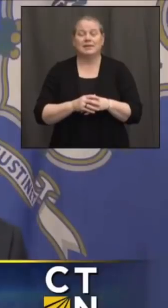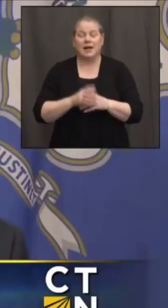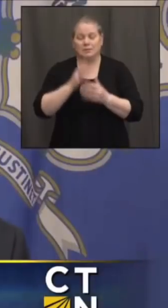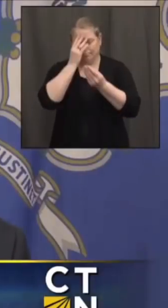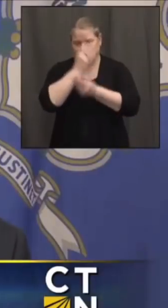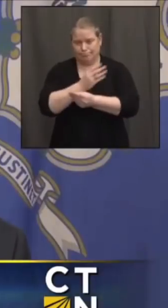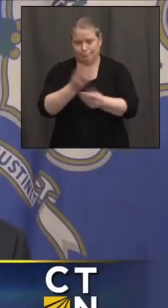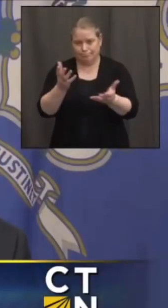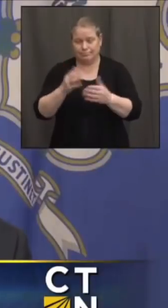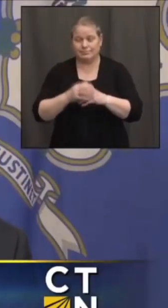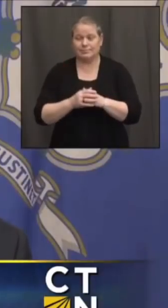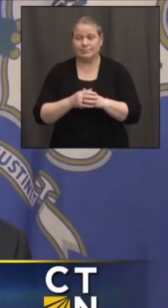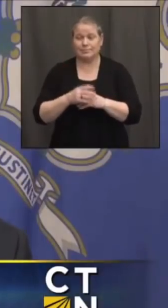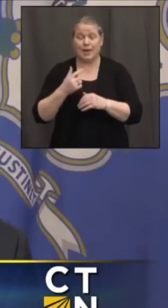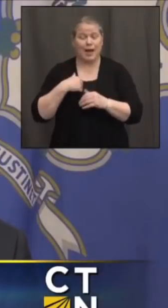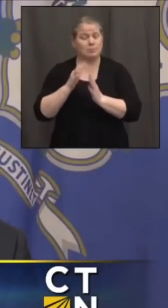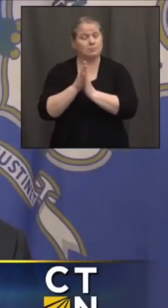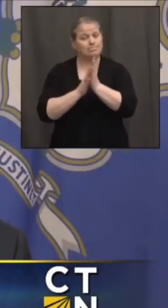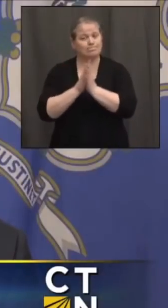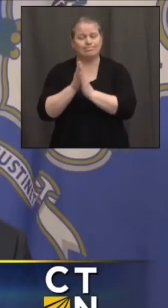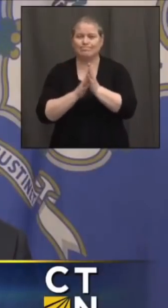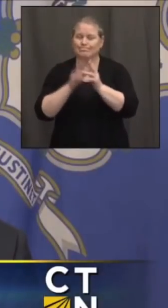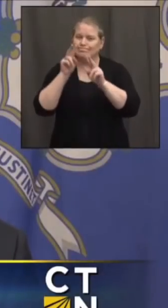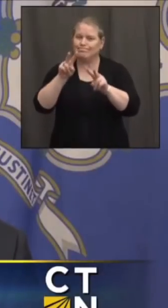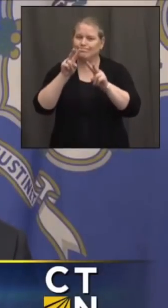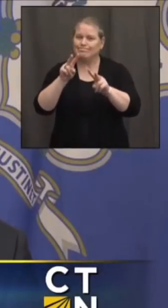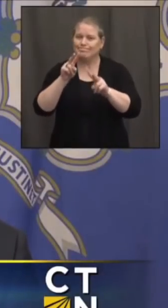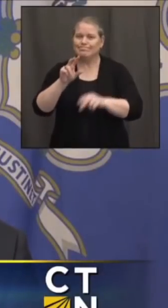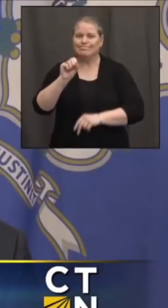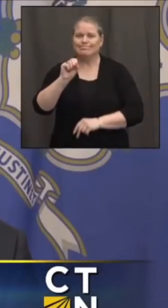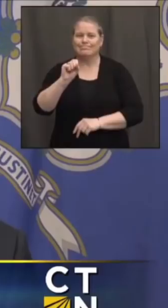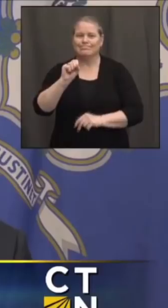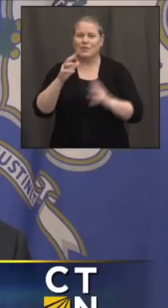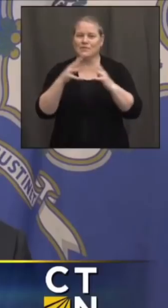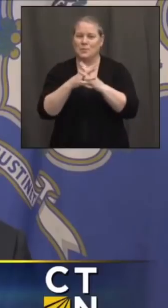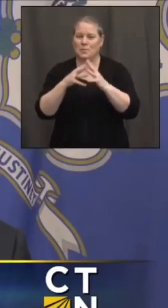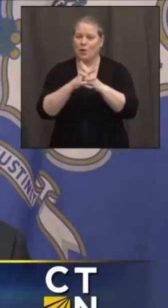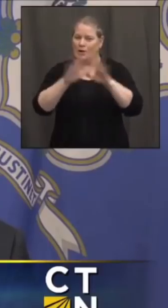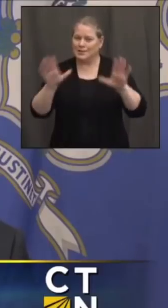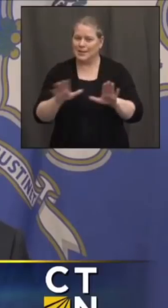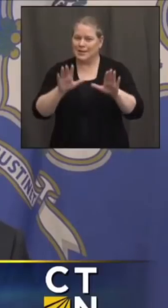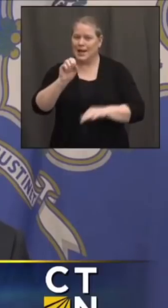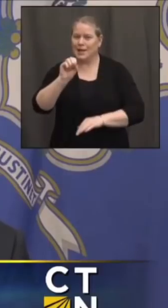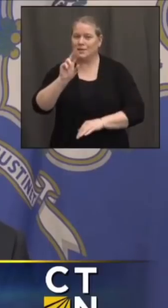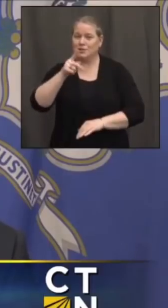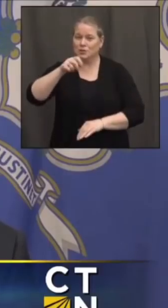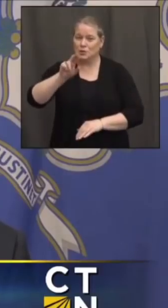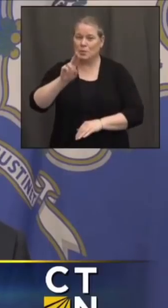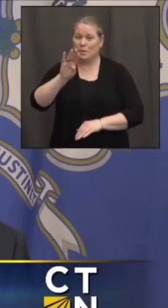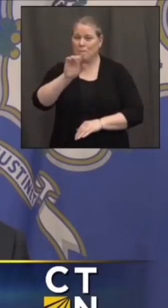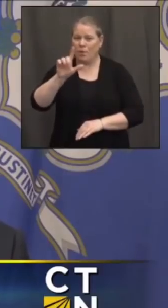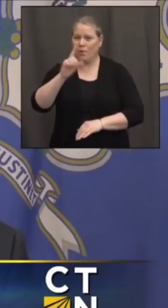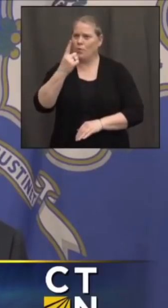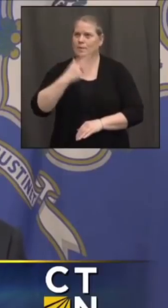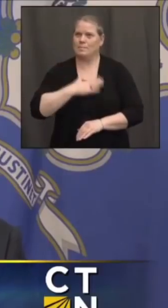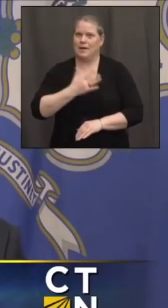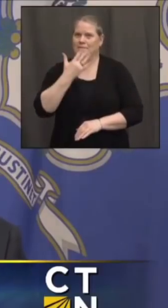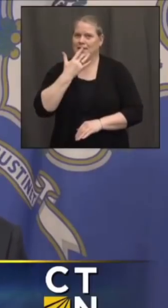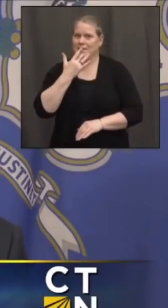I'm really looking forward to Super Bowl Sunday, as I told you. It's one of my favorite events. That said, Deirdre wanted me to give